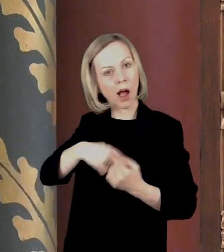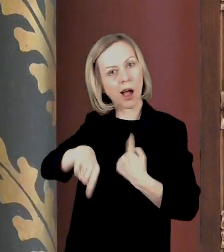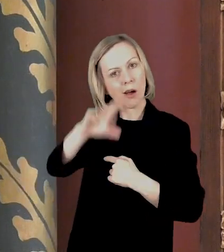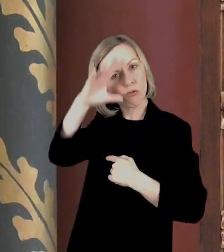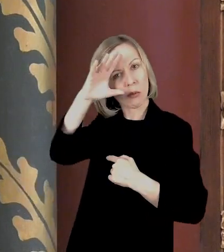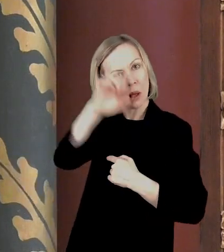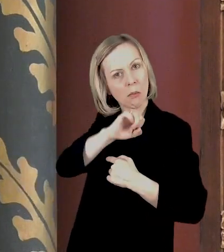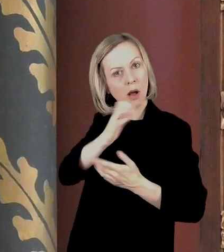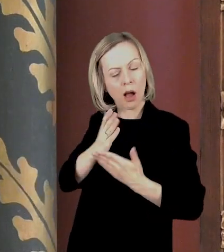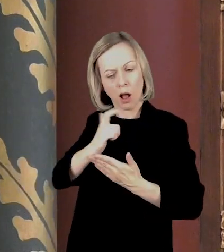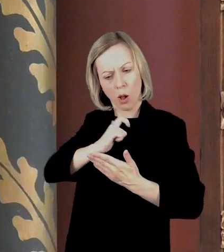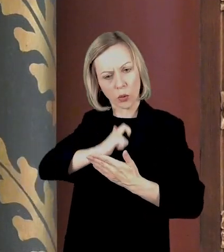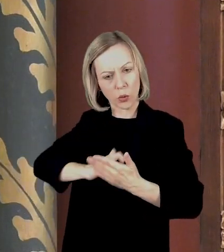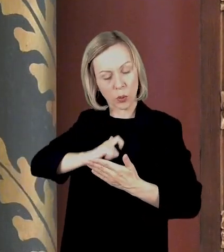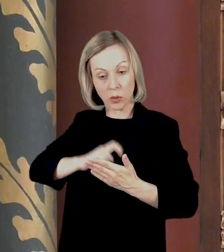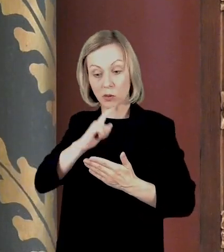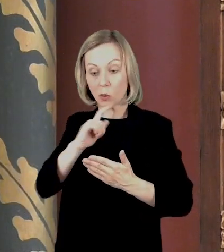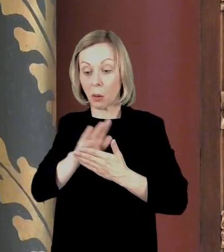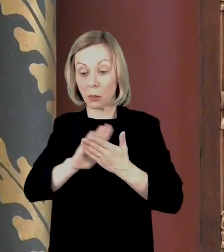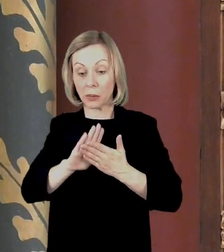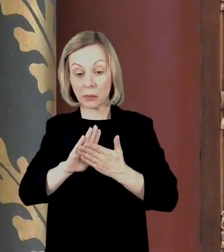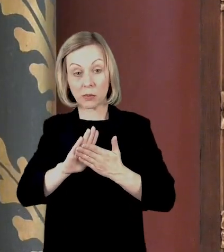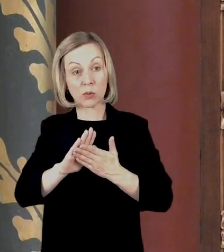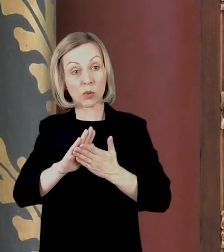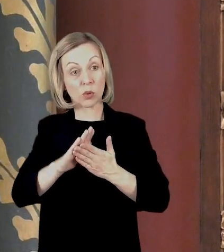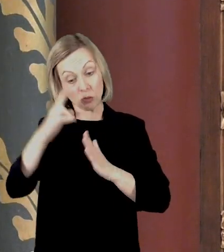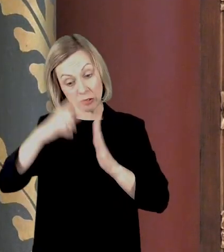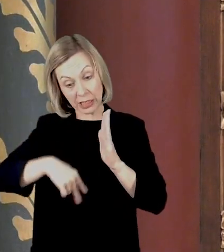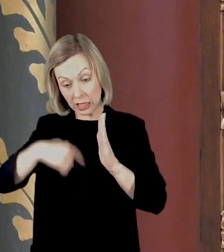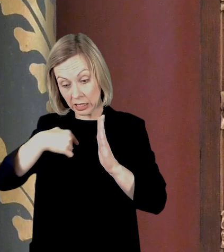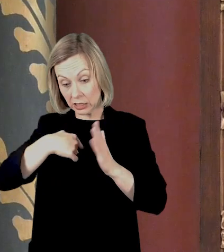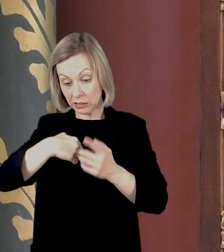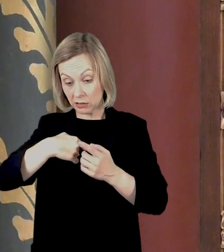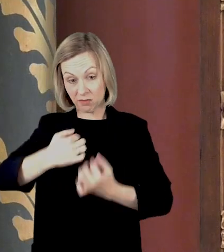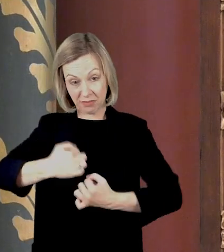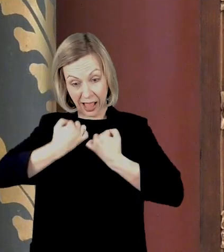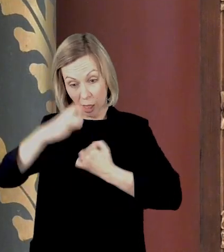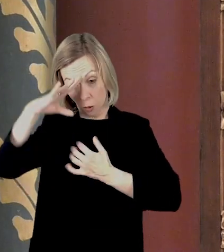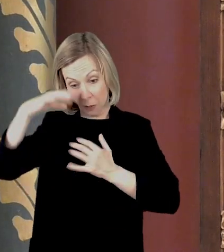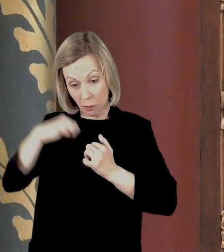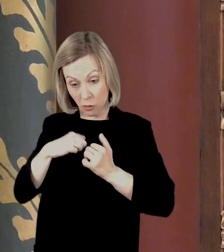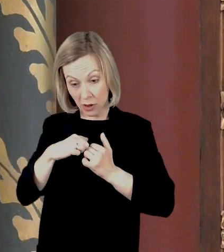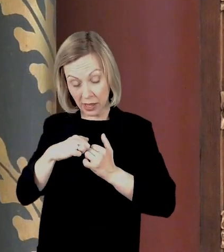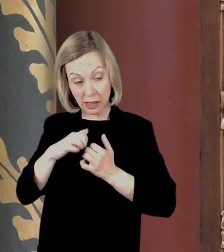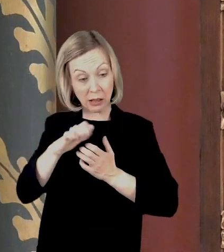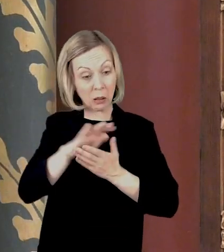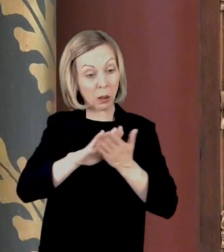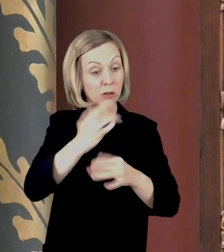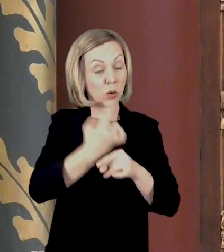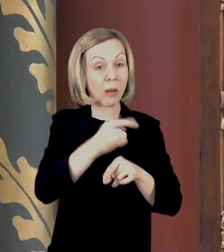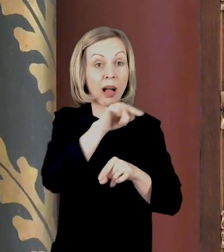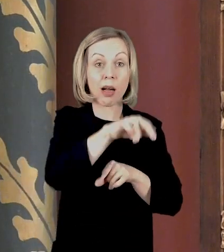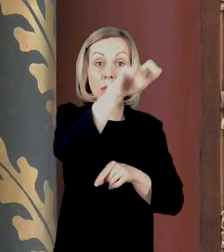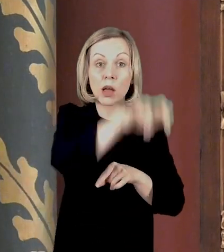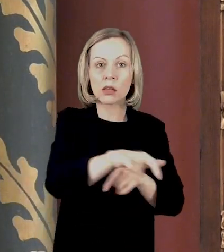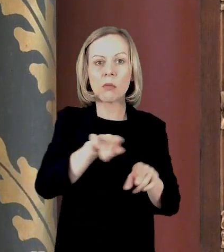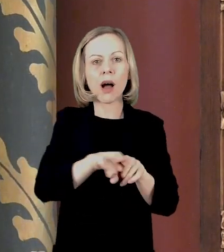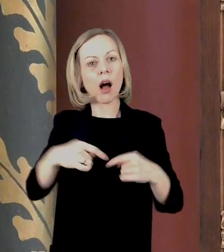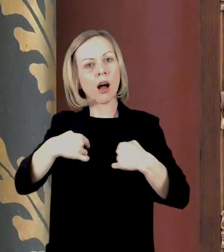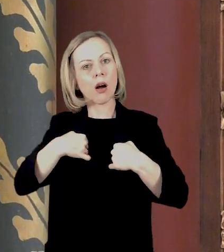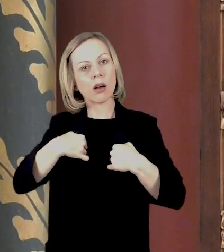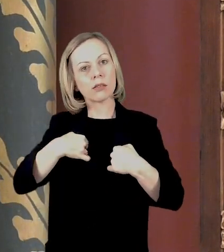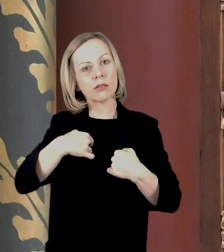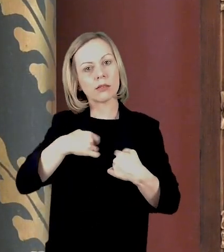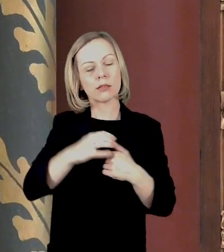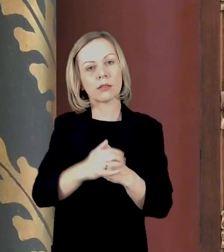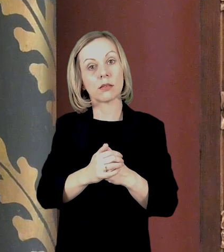us as it does about the person we're remembering. But perhaps some of us, lesser mortals, fear that we